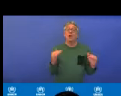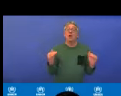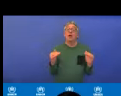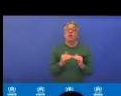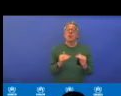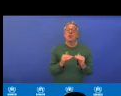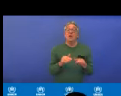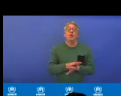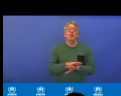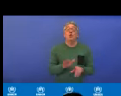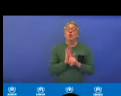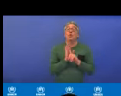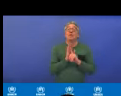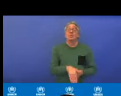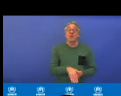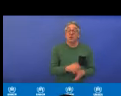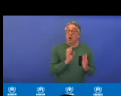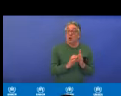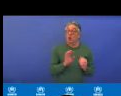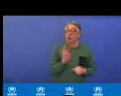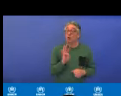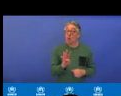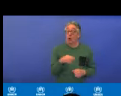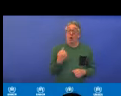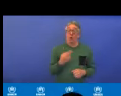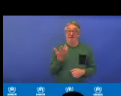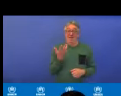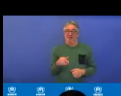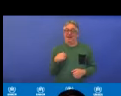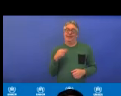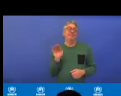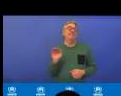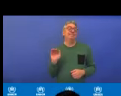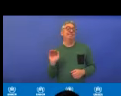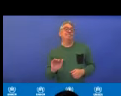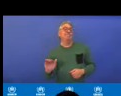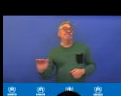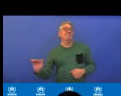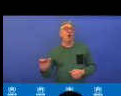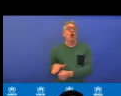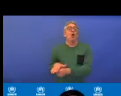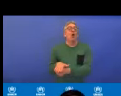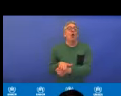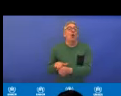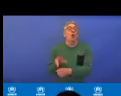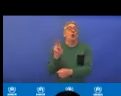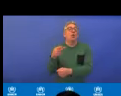4. We've gone through and we've identified some questions that operations in the field can think about and see whether the obligations under